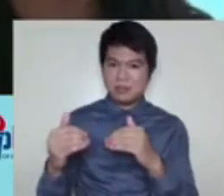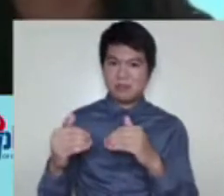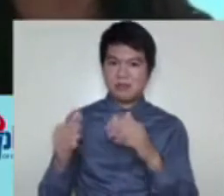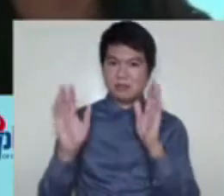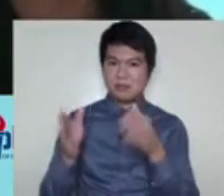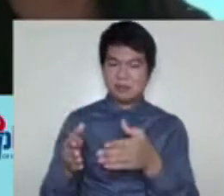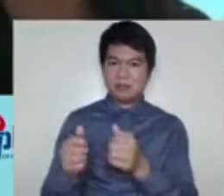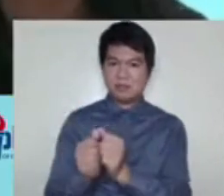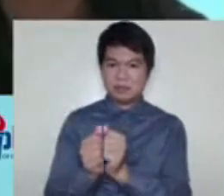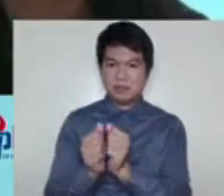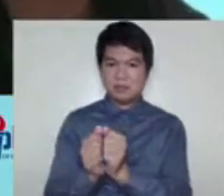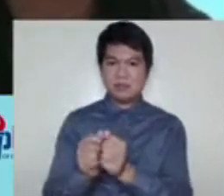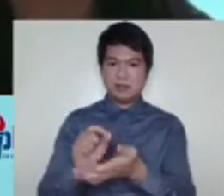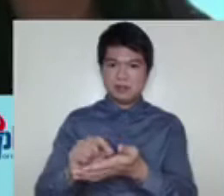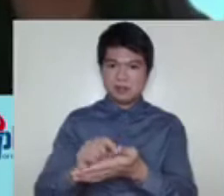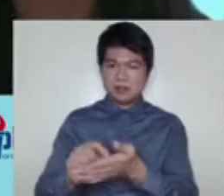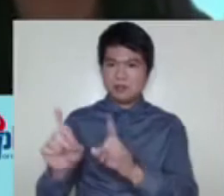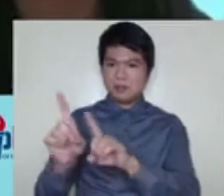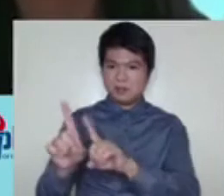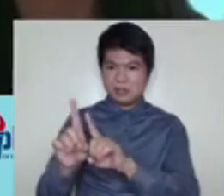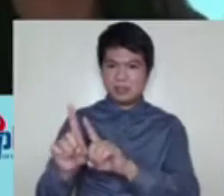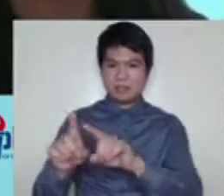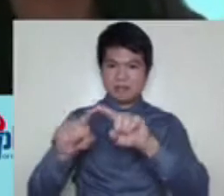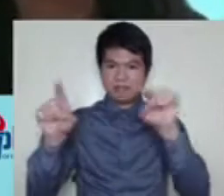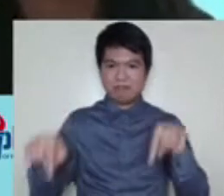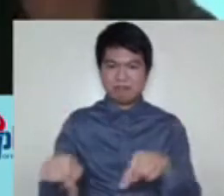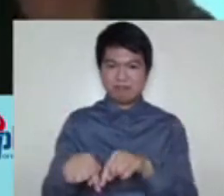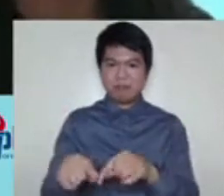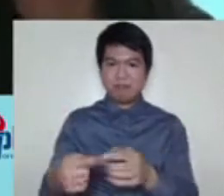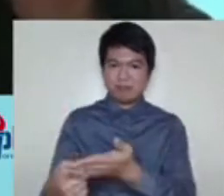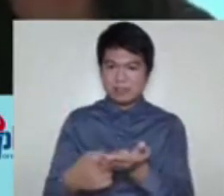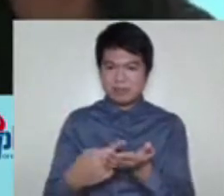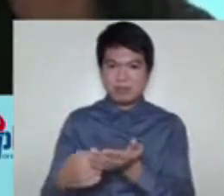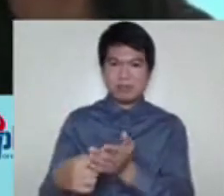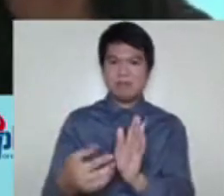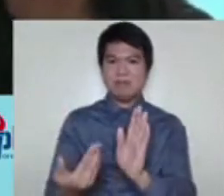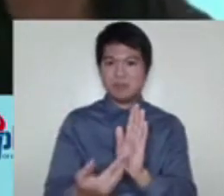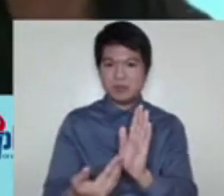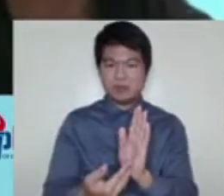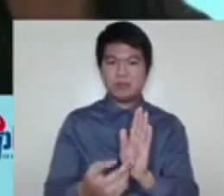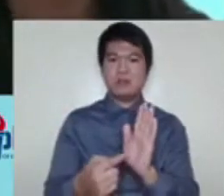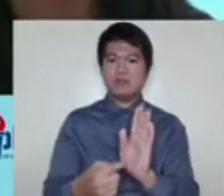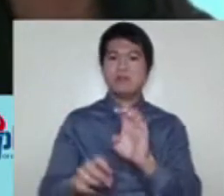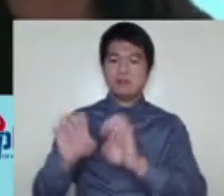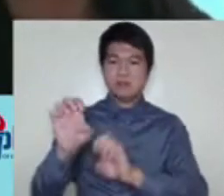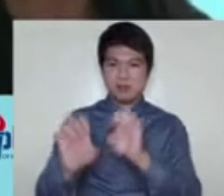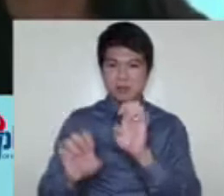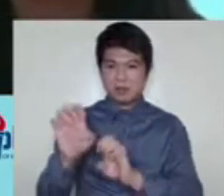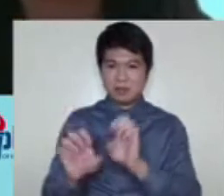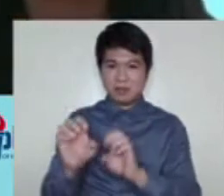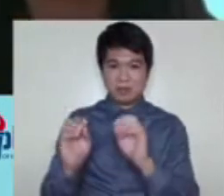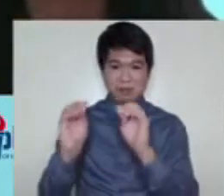a coaching and mentoring session with teachers that show that you evaluated their teaching strategies that promote